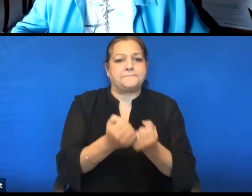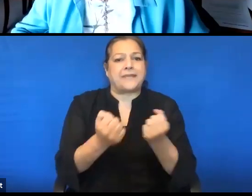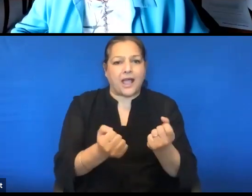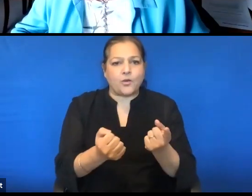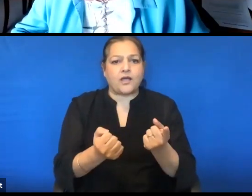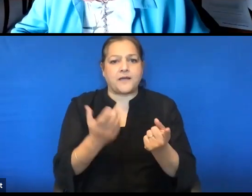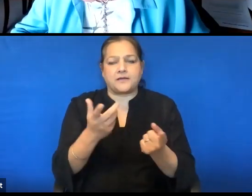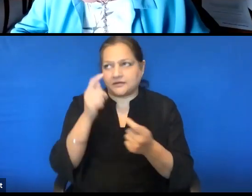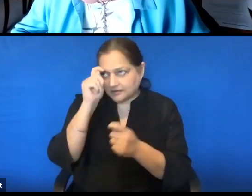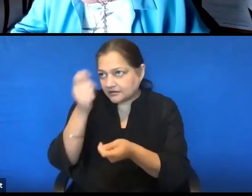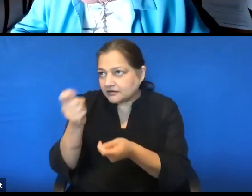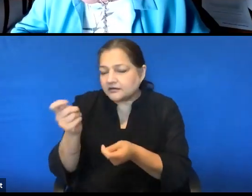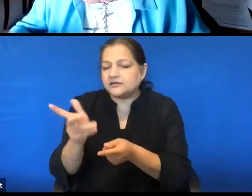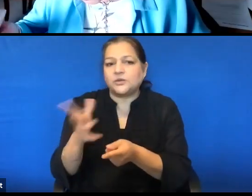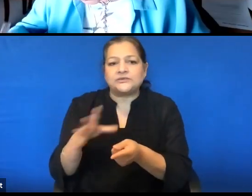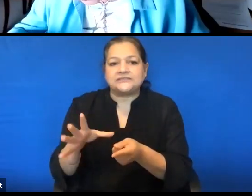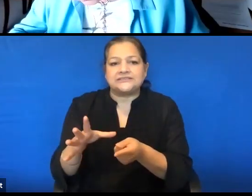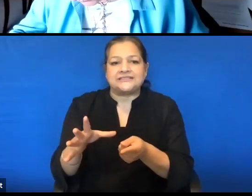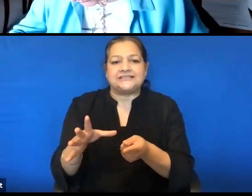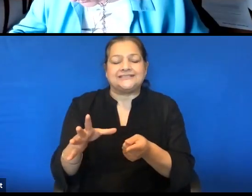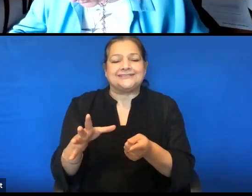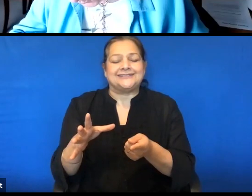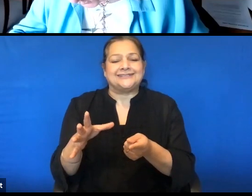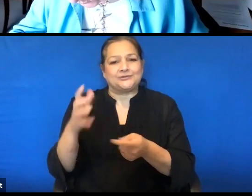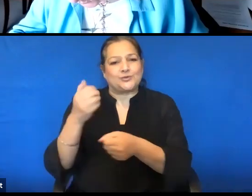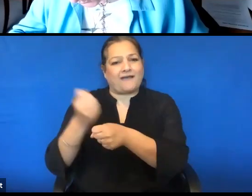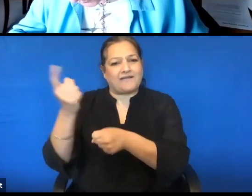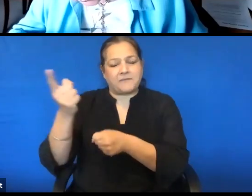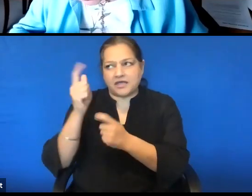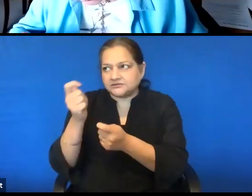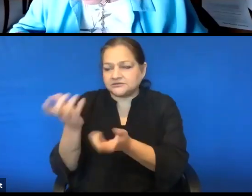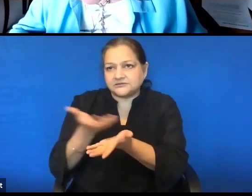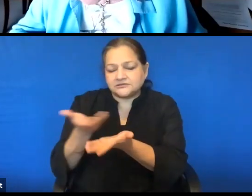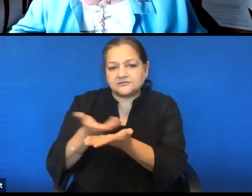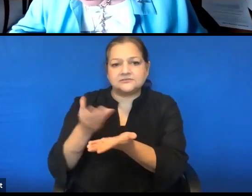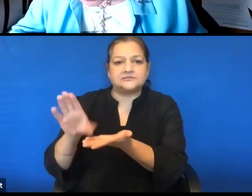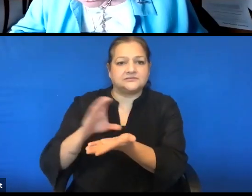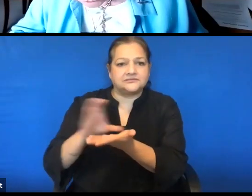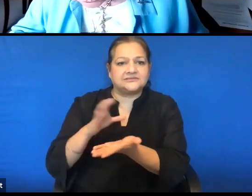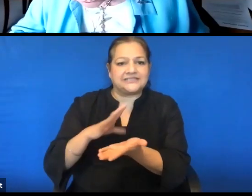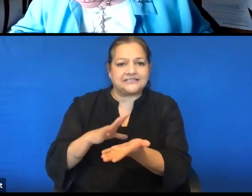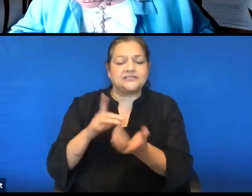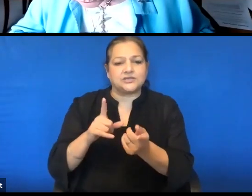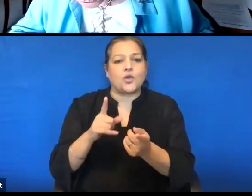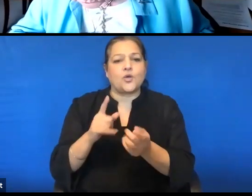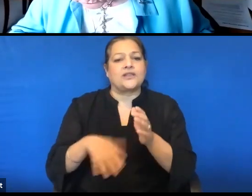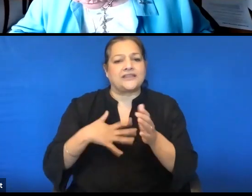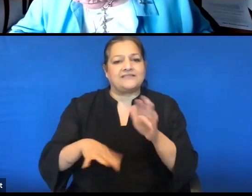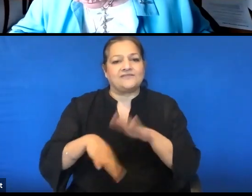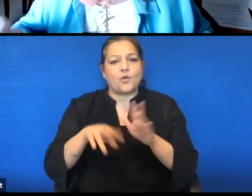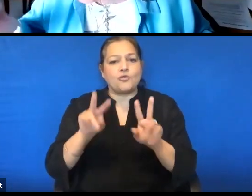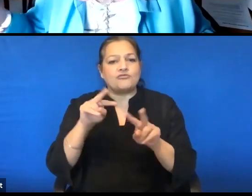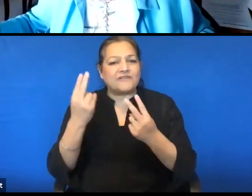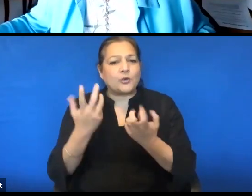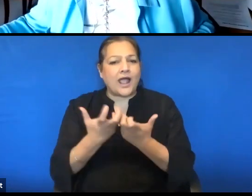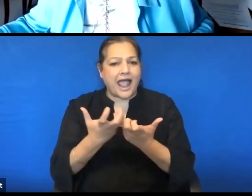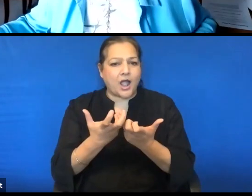hand to the government. So I take that whole review of how we source local government. But local government